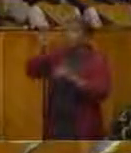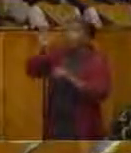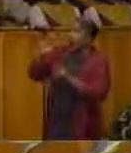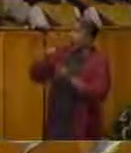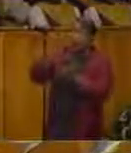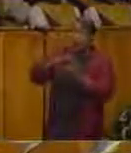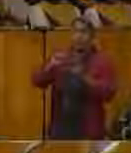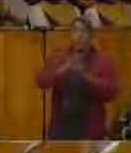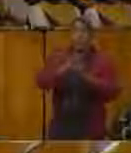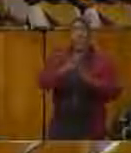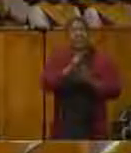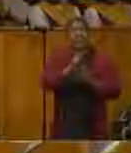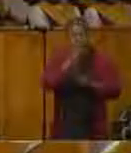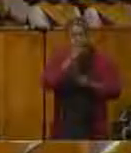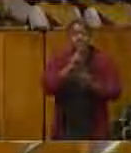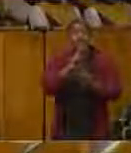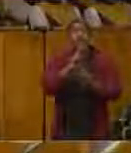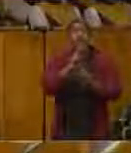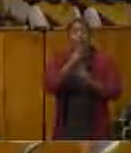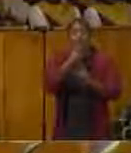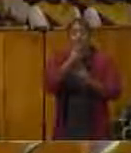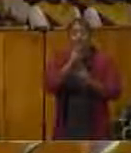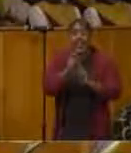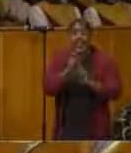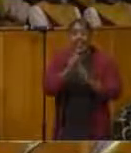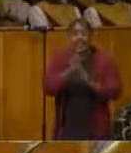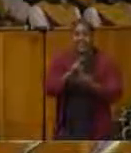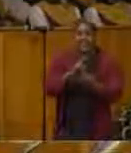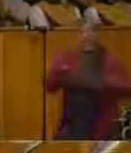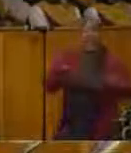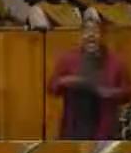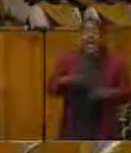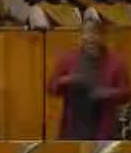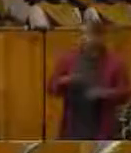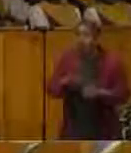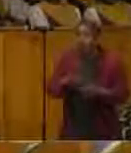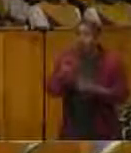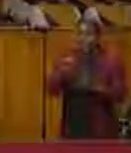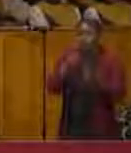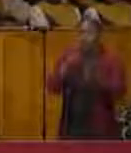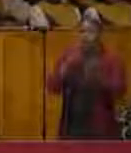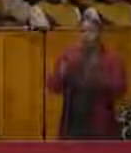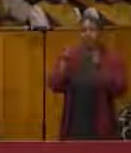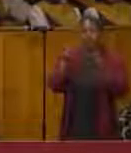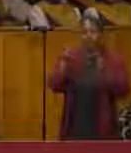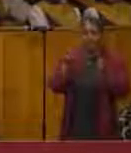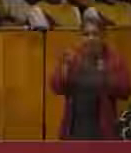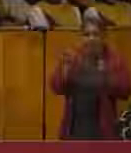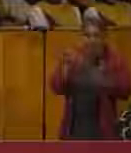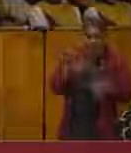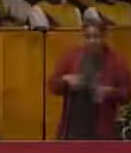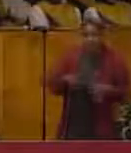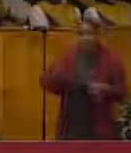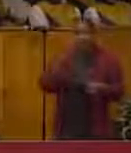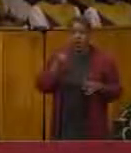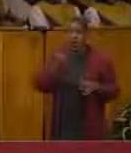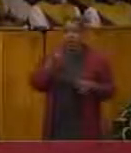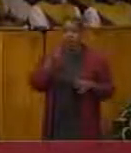give because giving is an act of governance. Say with me,